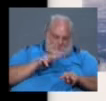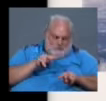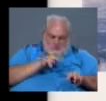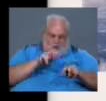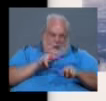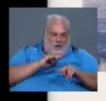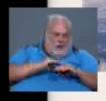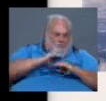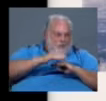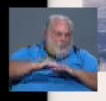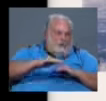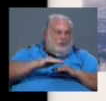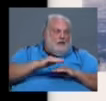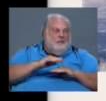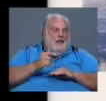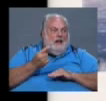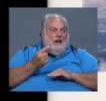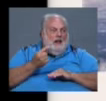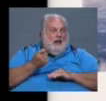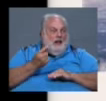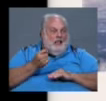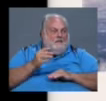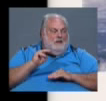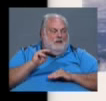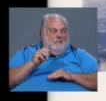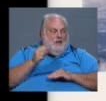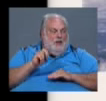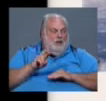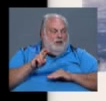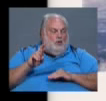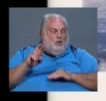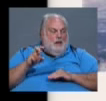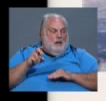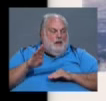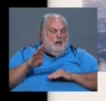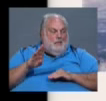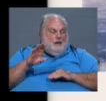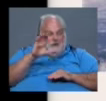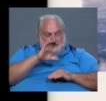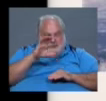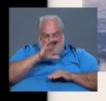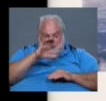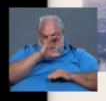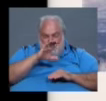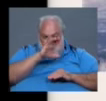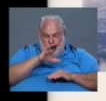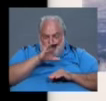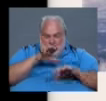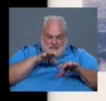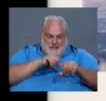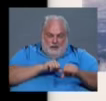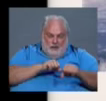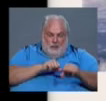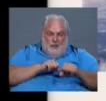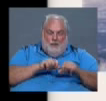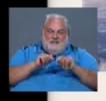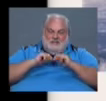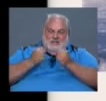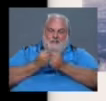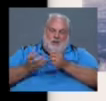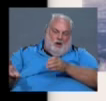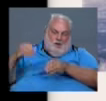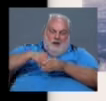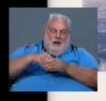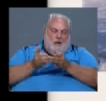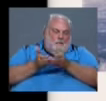horizon. The 11-meter rib allows us to do what's called visitation, boarding, searching, and seizure. And that's where we put boarding teams on a boat, and we can